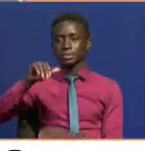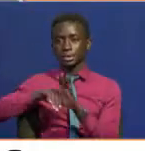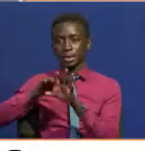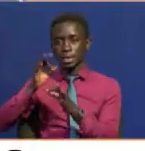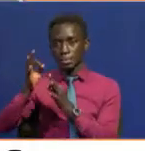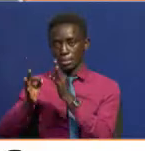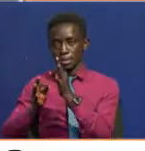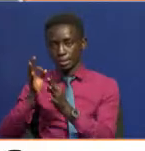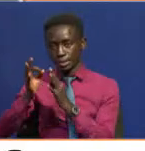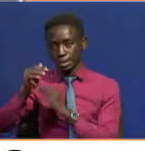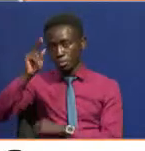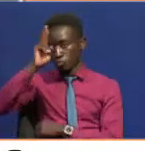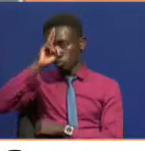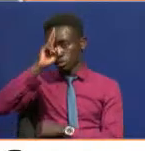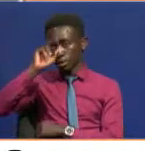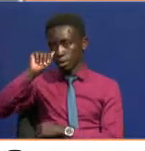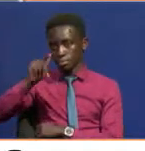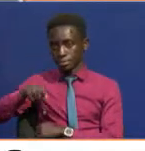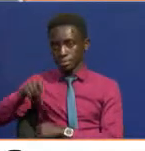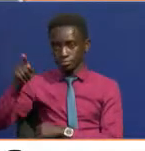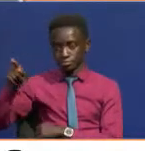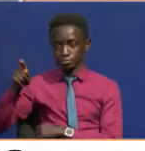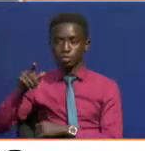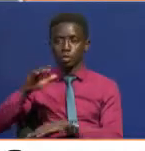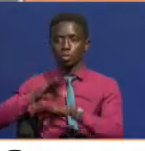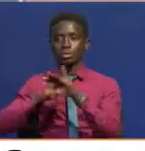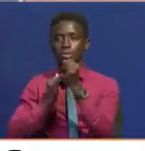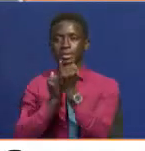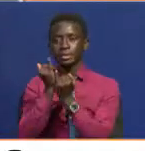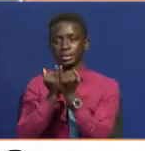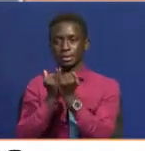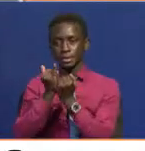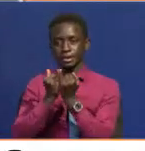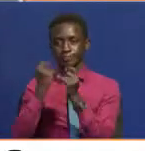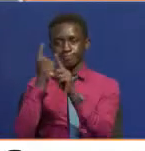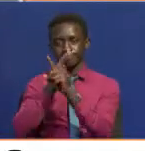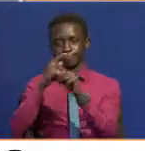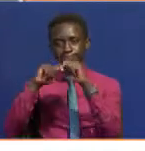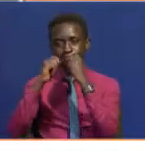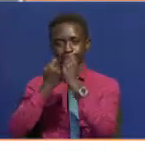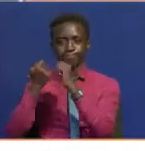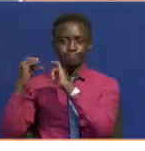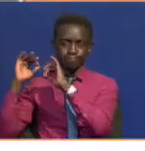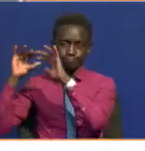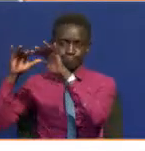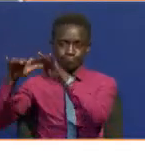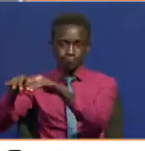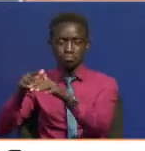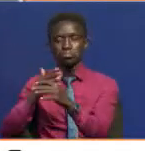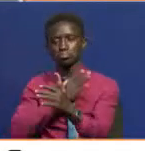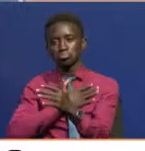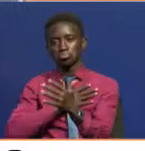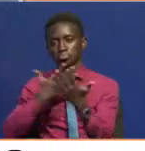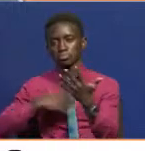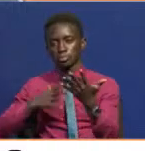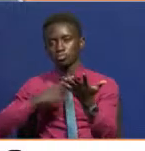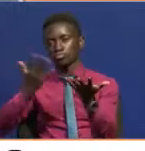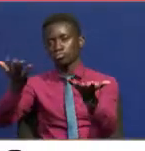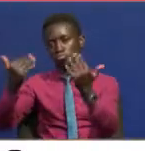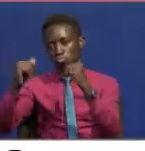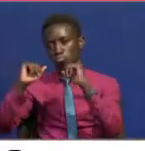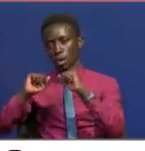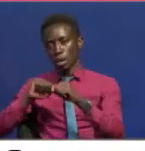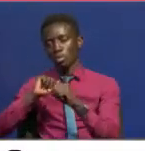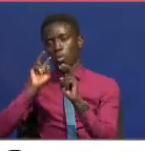doing it. On Saturday, we are having several teams coming there, so people can join us. The 29th. Yes. So all of